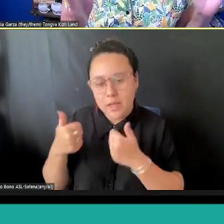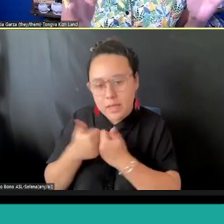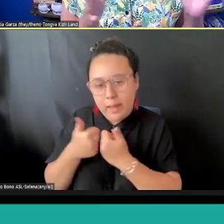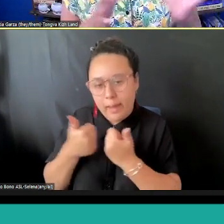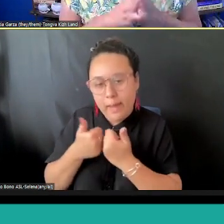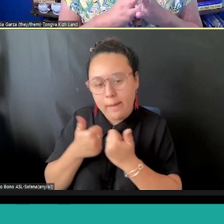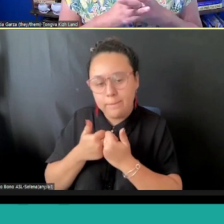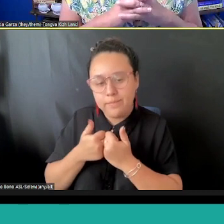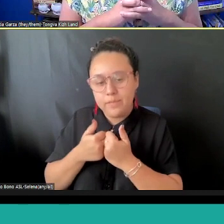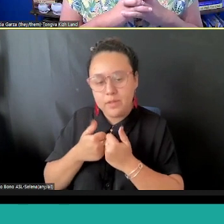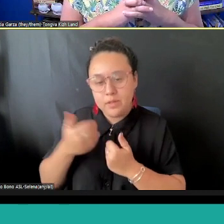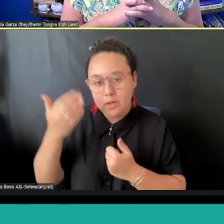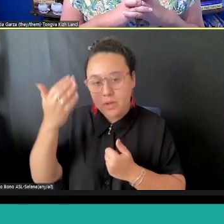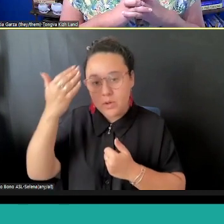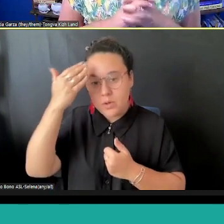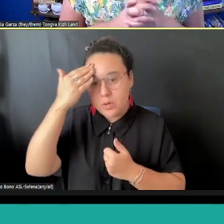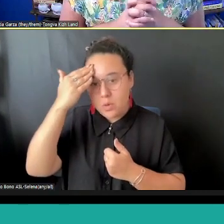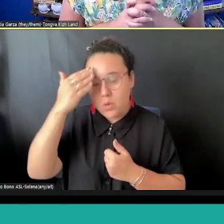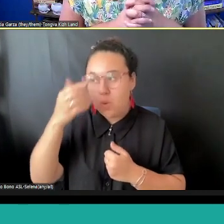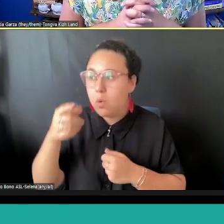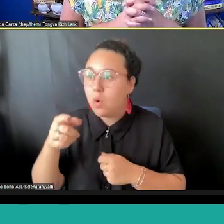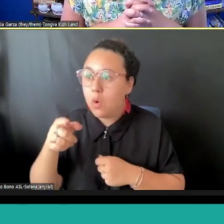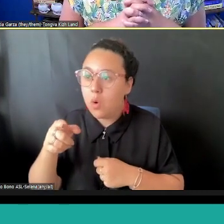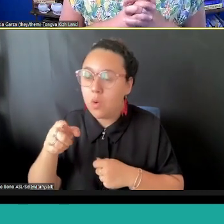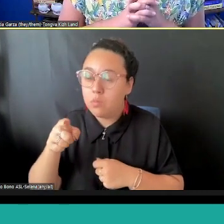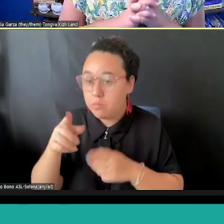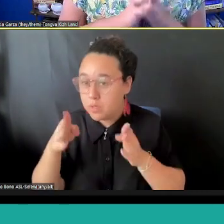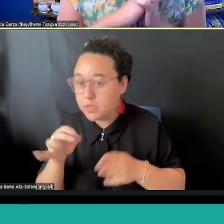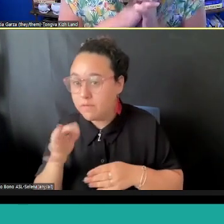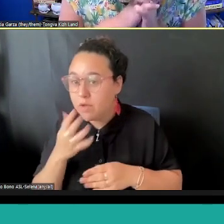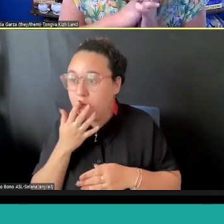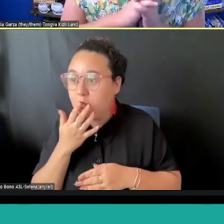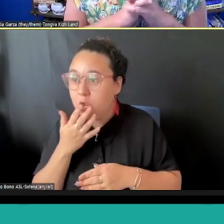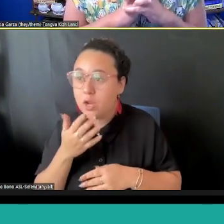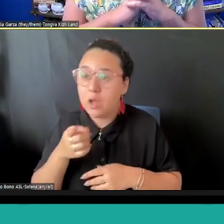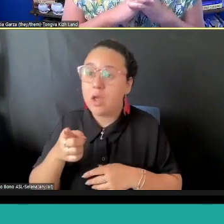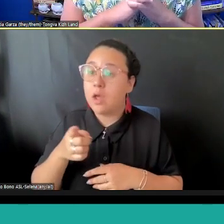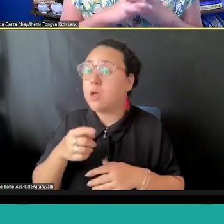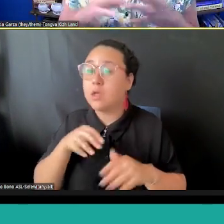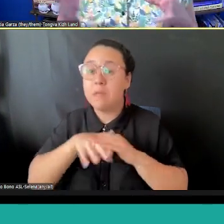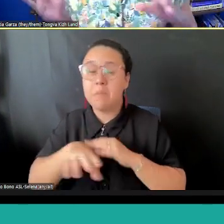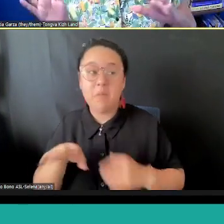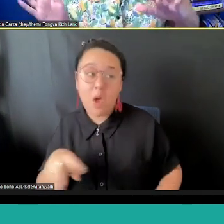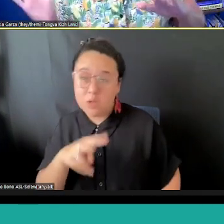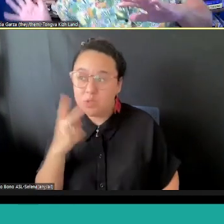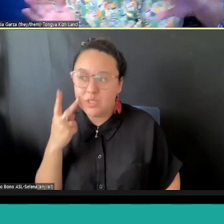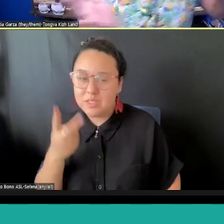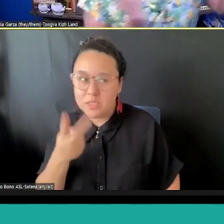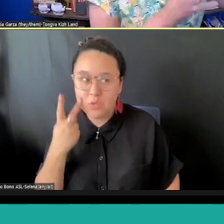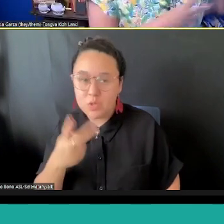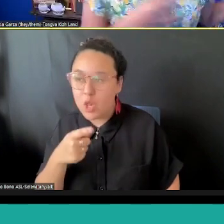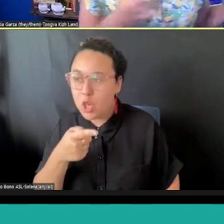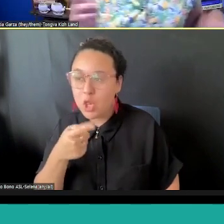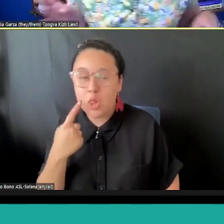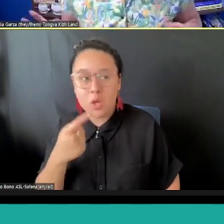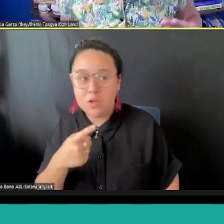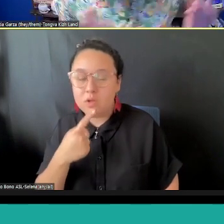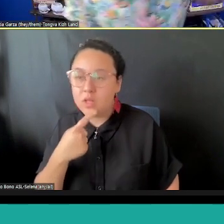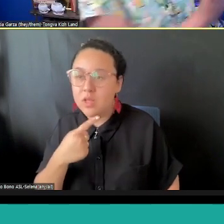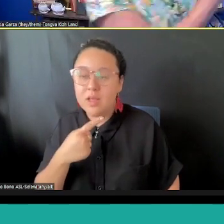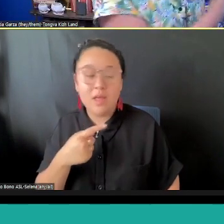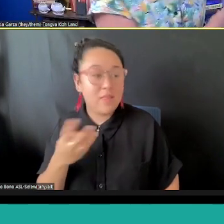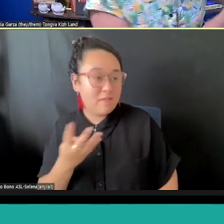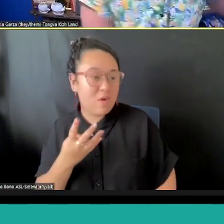somebody new of color came in, hey, did you see it? Did you see that person got hired? And we would like run, you know, the four